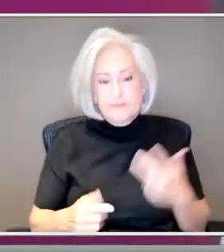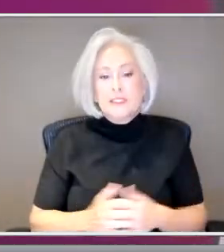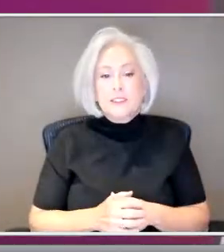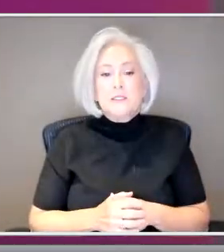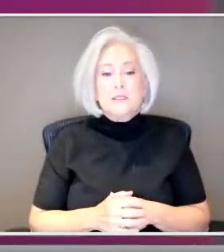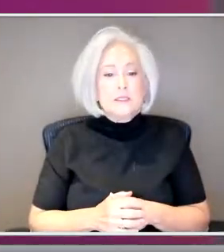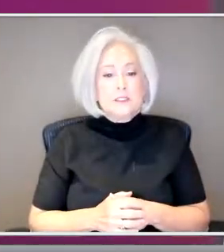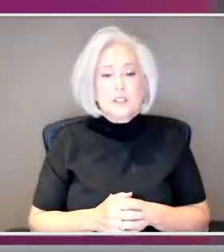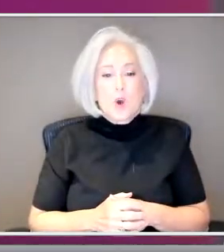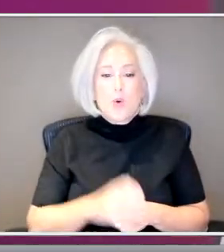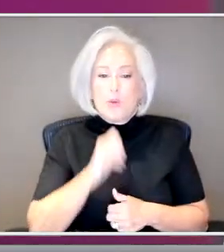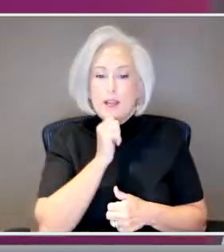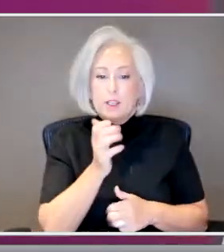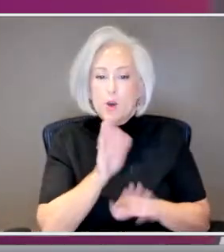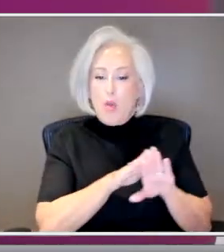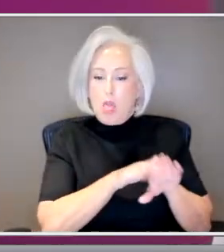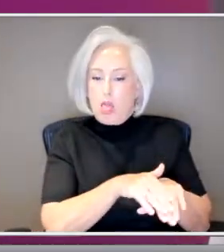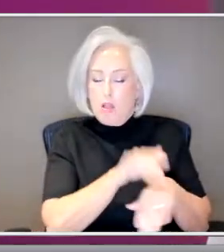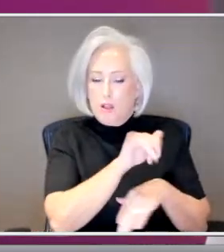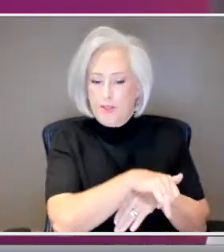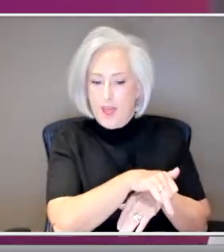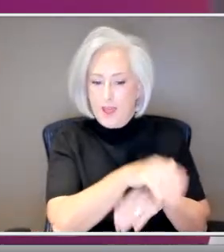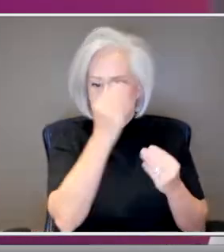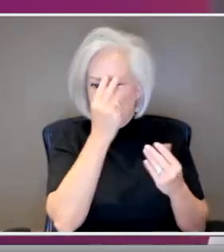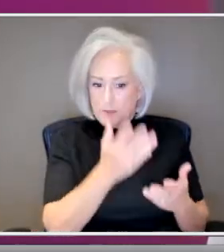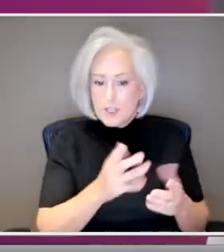discount that value, but definitely there are medical